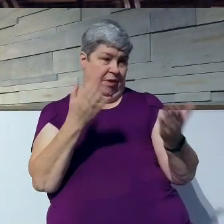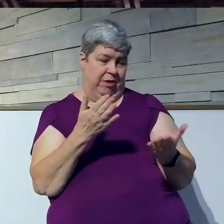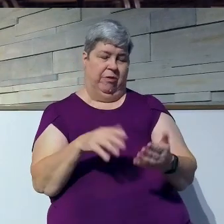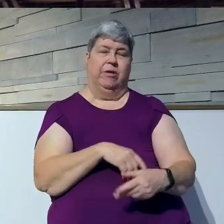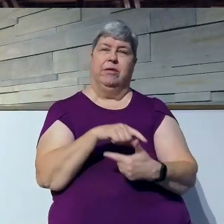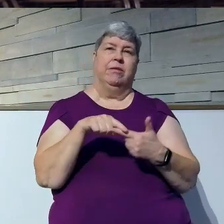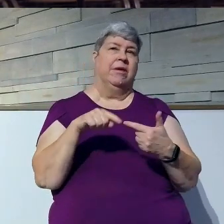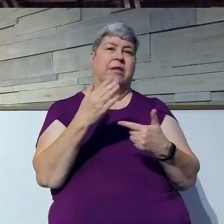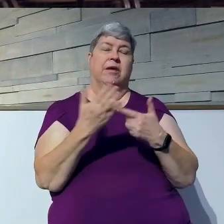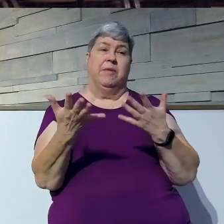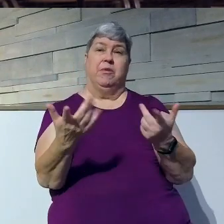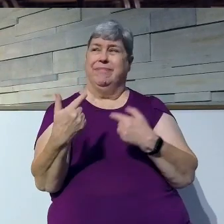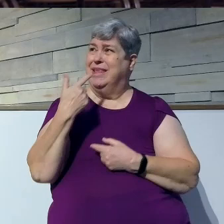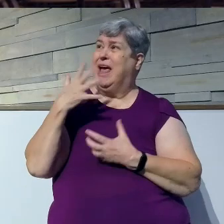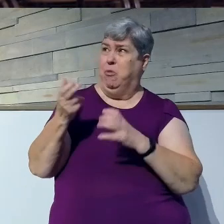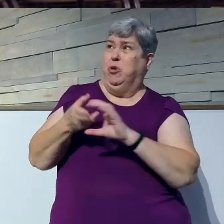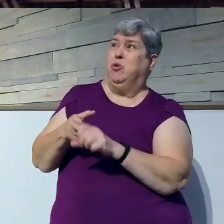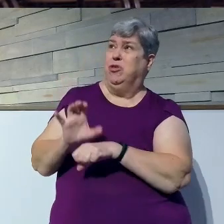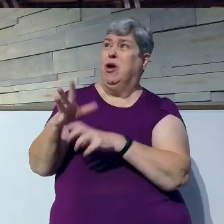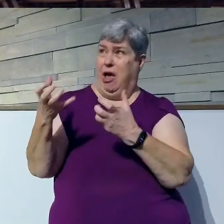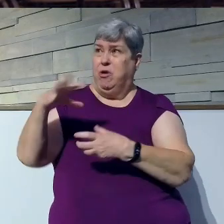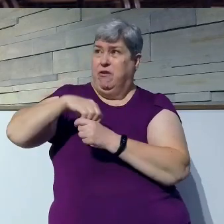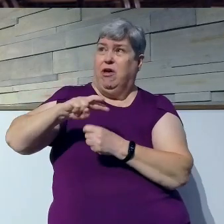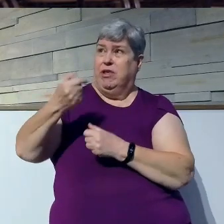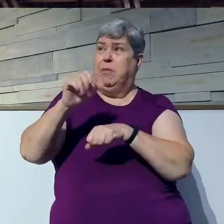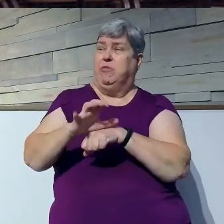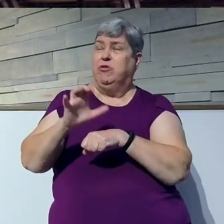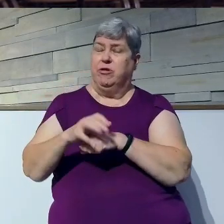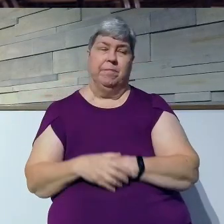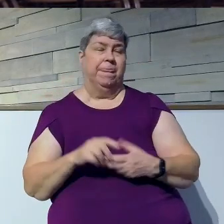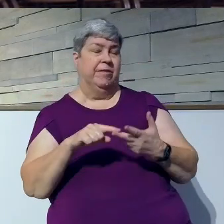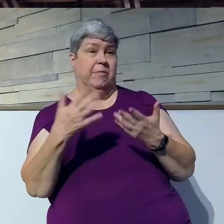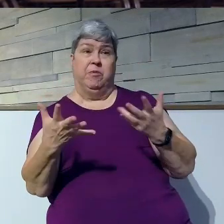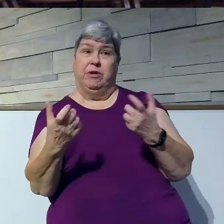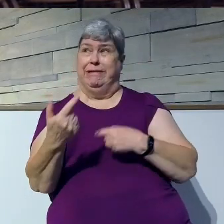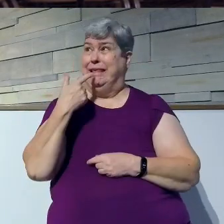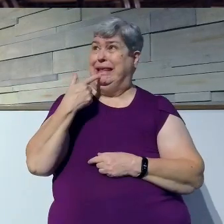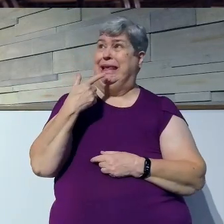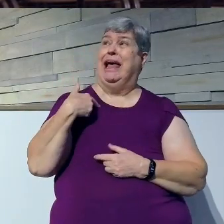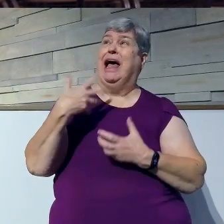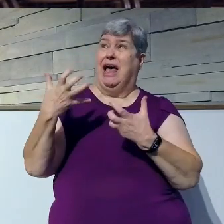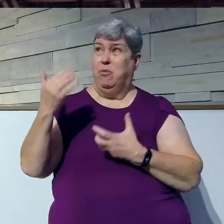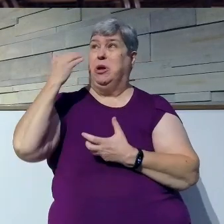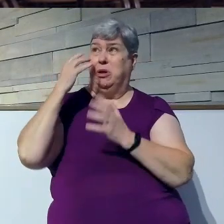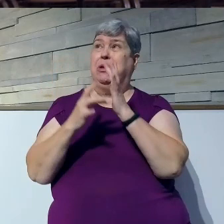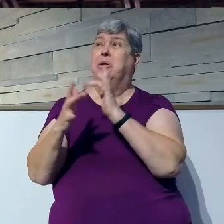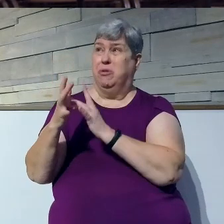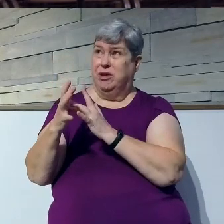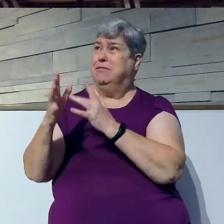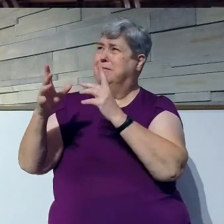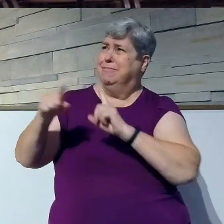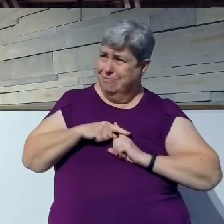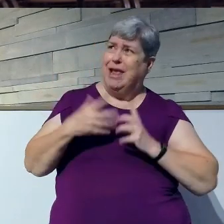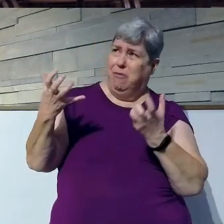Some of you may want to come forward and say, I want to join the church. I want to be a part of Second Baptist Church. Some of you may want to come forward and say, I want to know Jesus and what it's